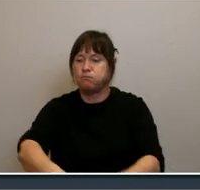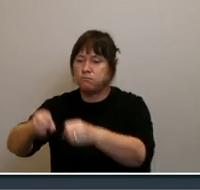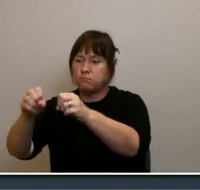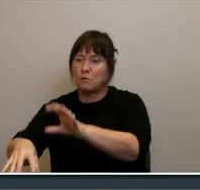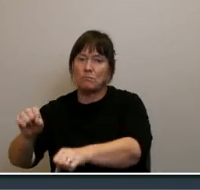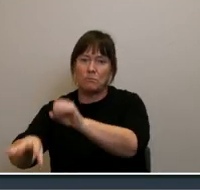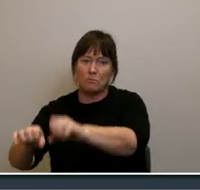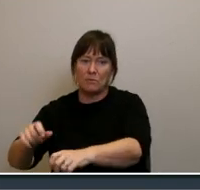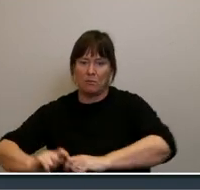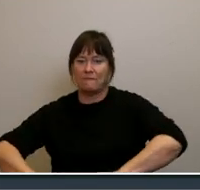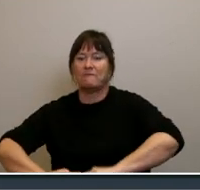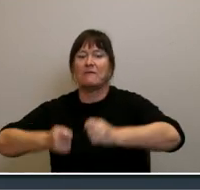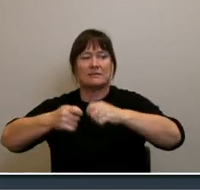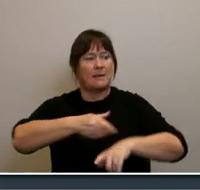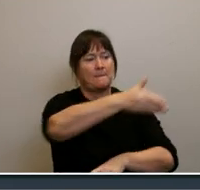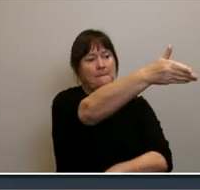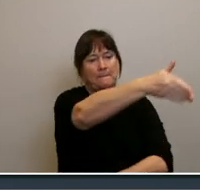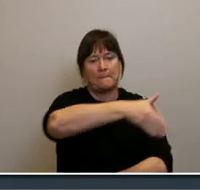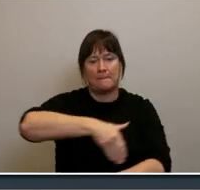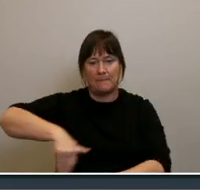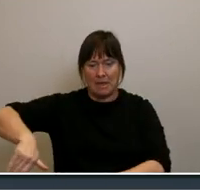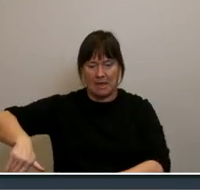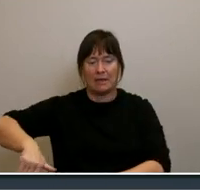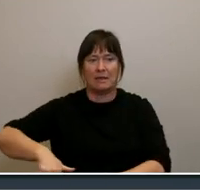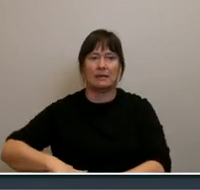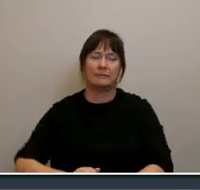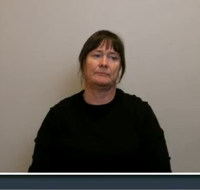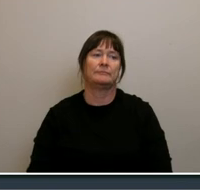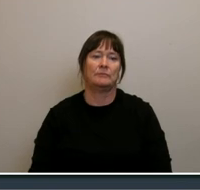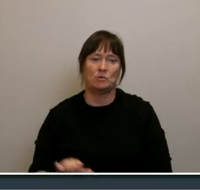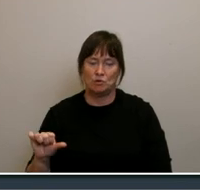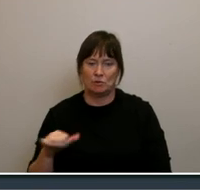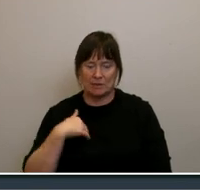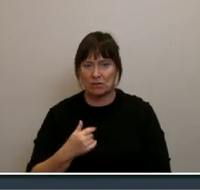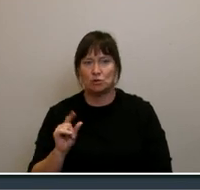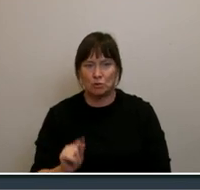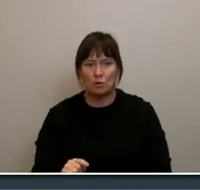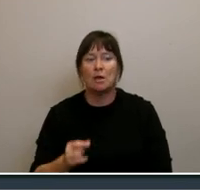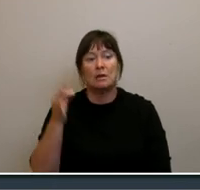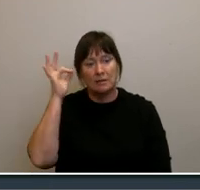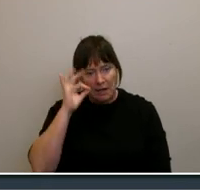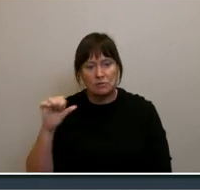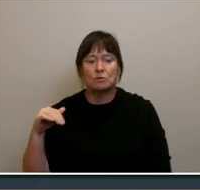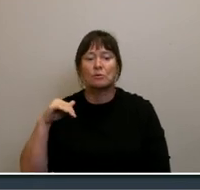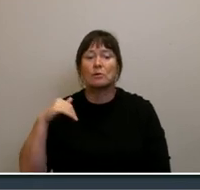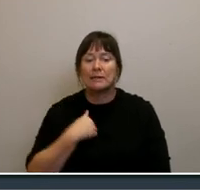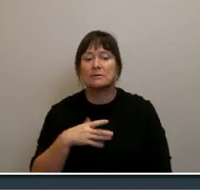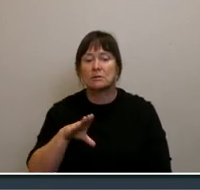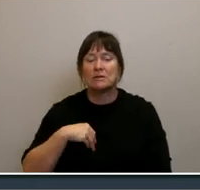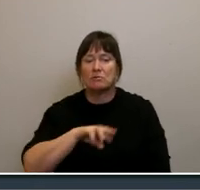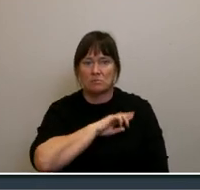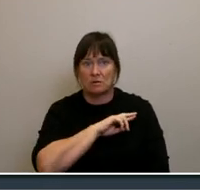that would fix the entire bay all the way through to Tongoia. The council can take some responsibility for this.